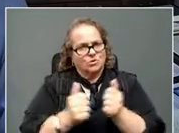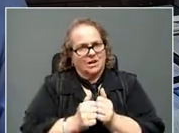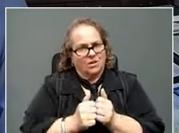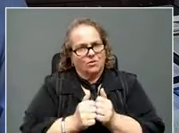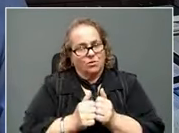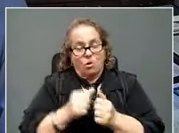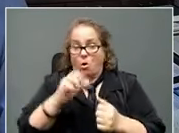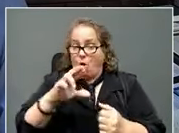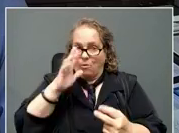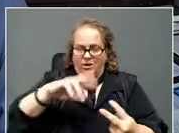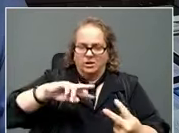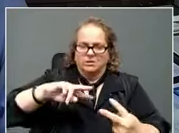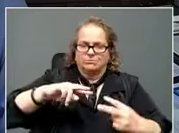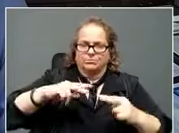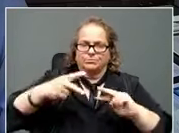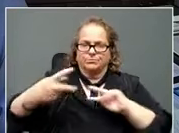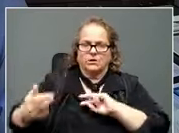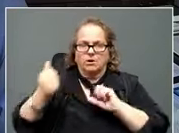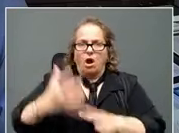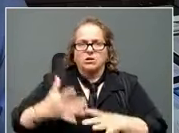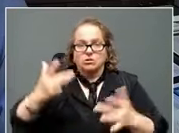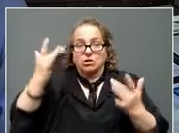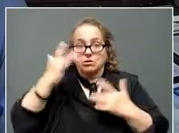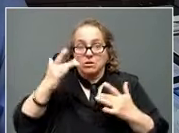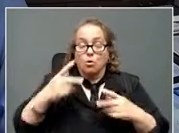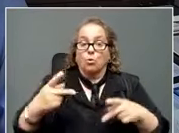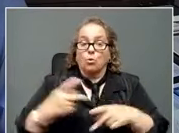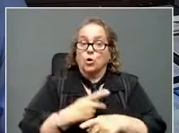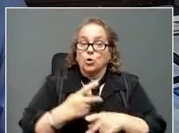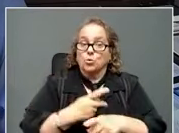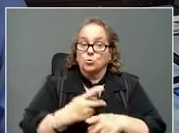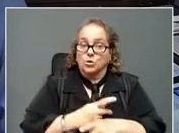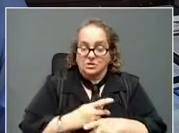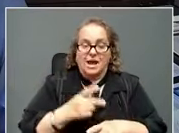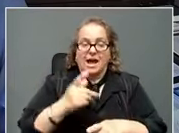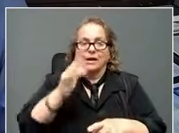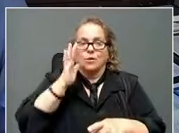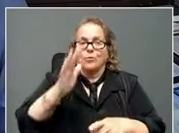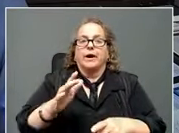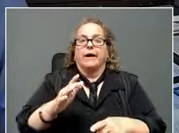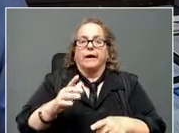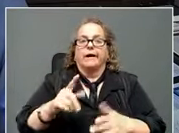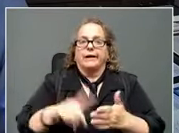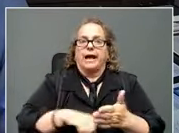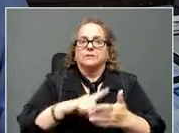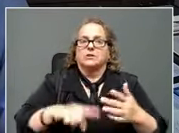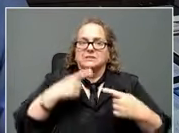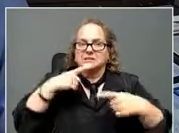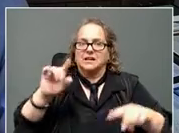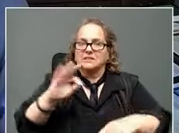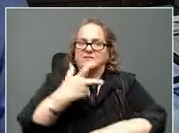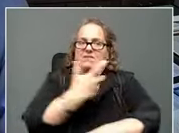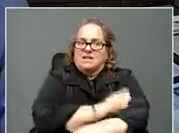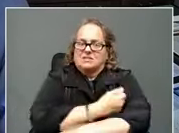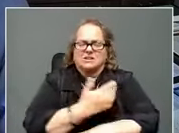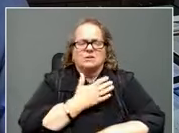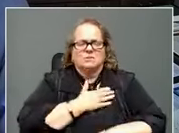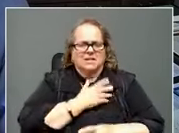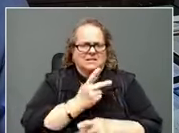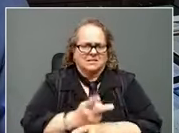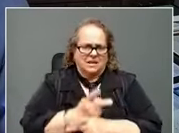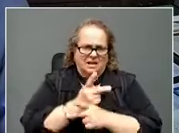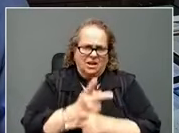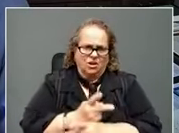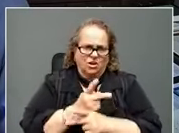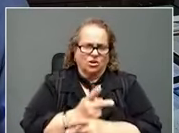cause harm, which undermine the success of the vaccine. So please exercise diligence, exercise care, but we are